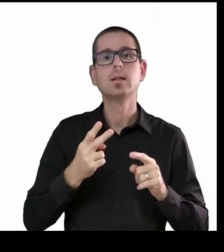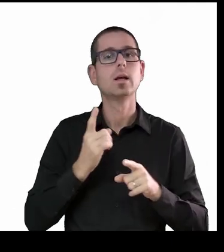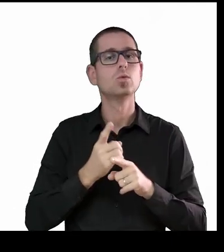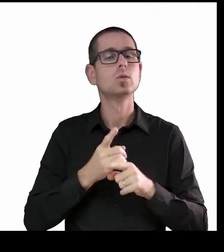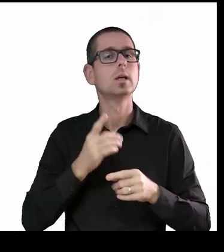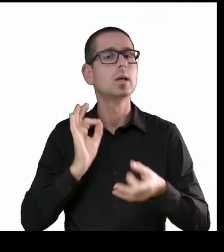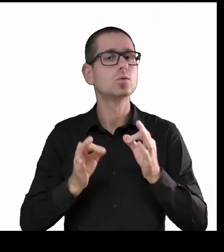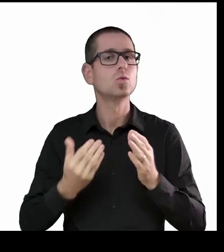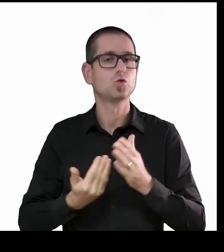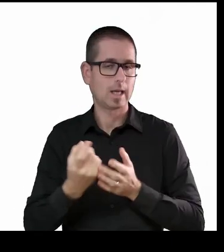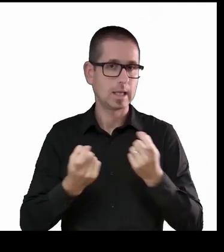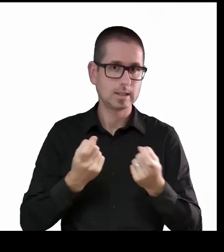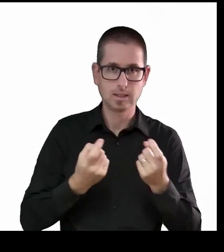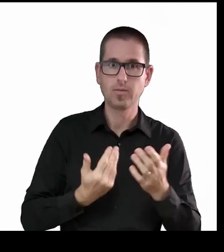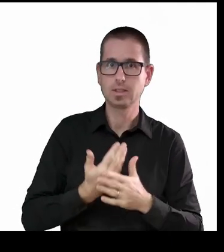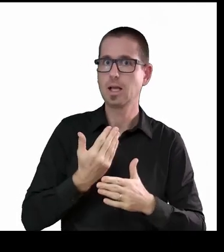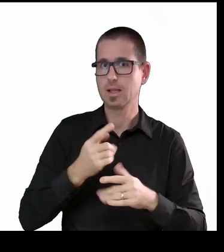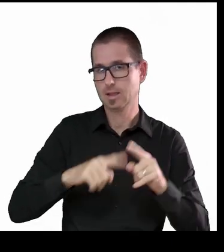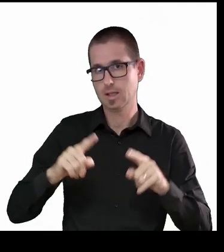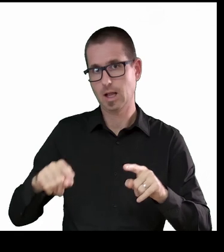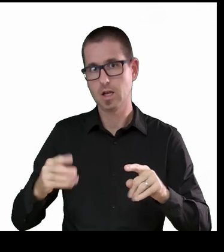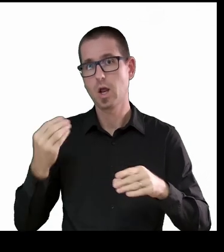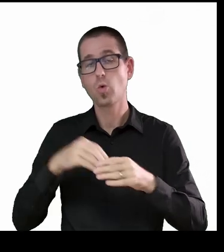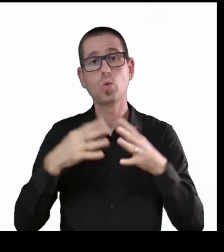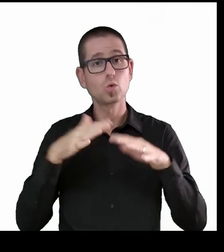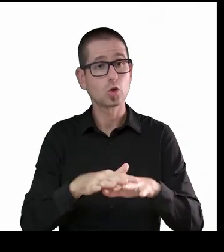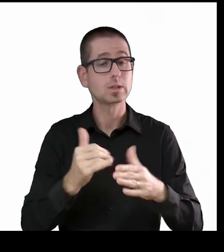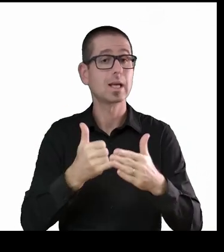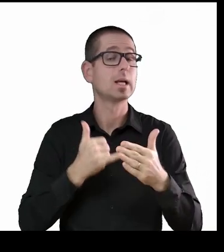challenges for the inclusive digital education. And the last one,